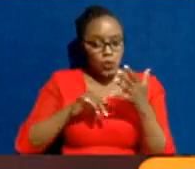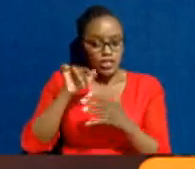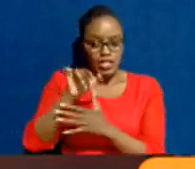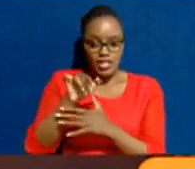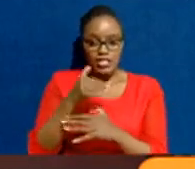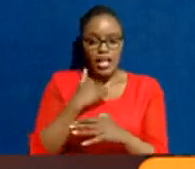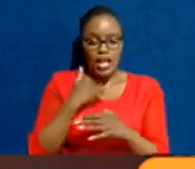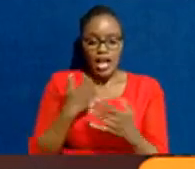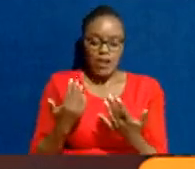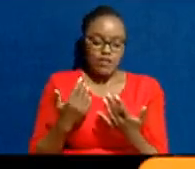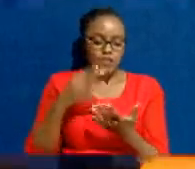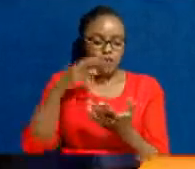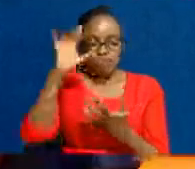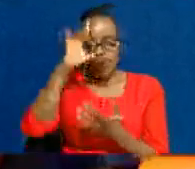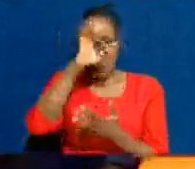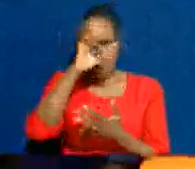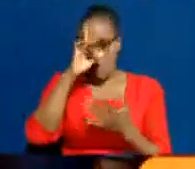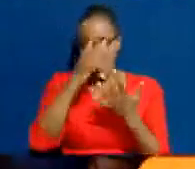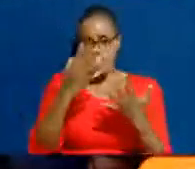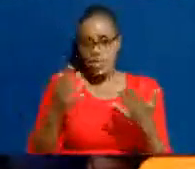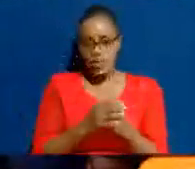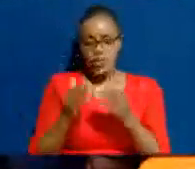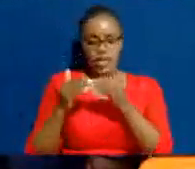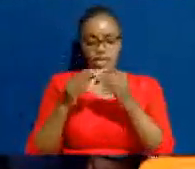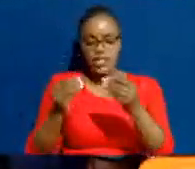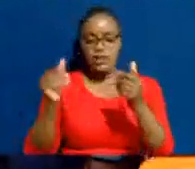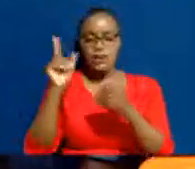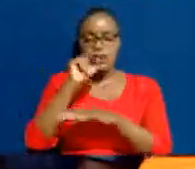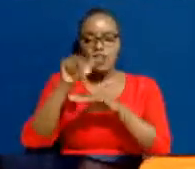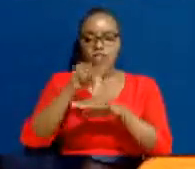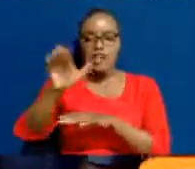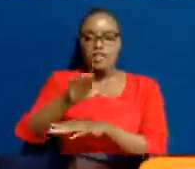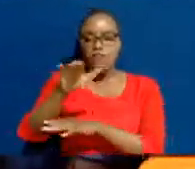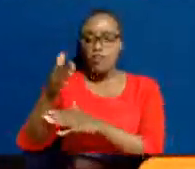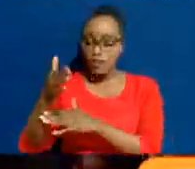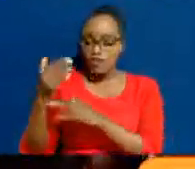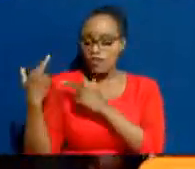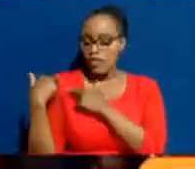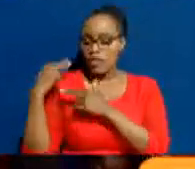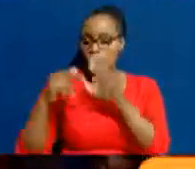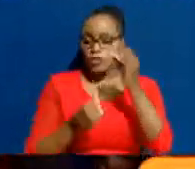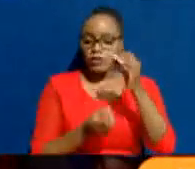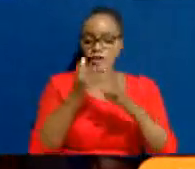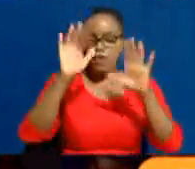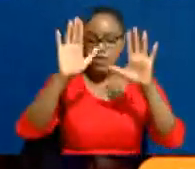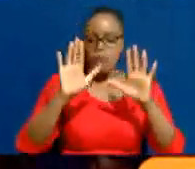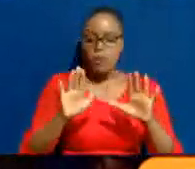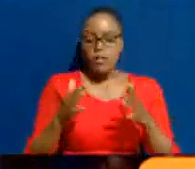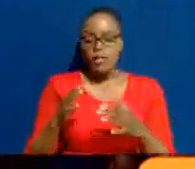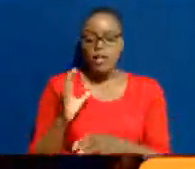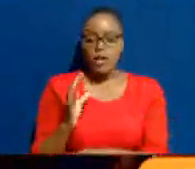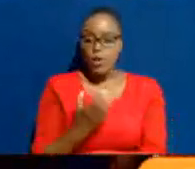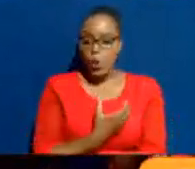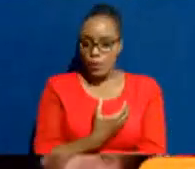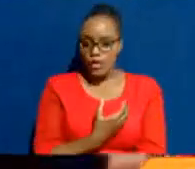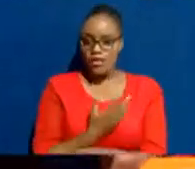are superimpositions. With the leadership wrangle settled, the National Assembly's immediate task is the formation of critical House committees,